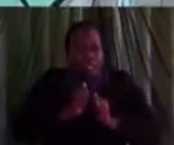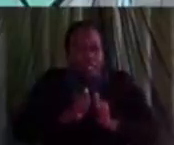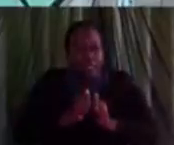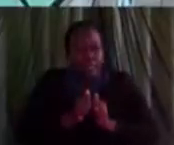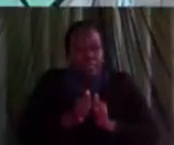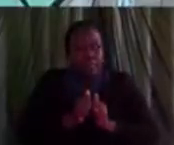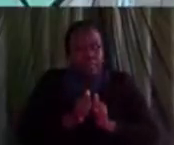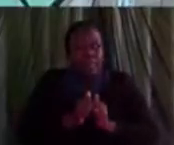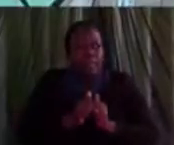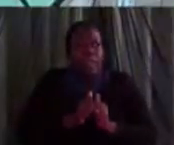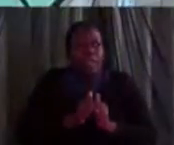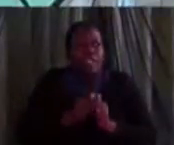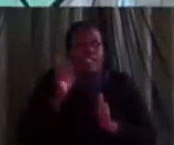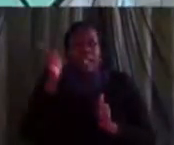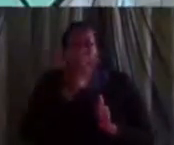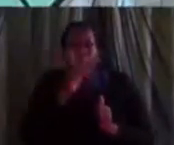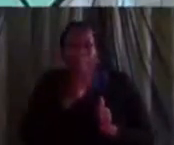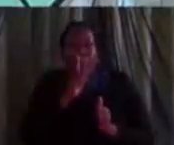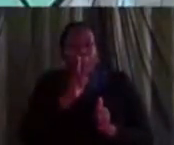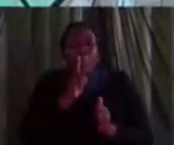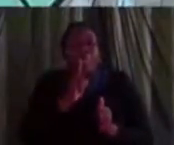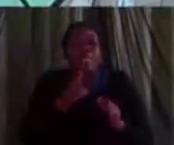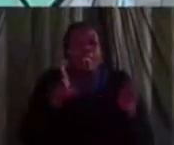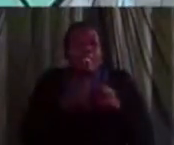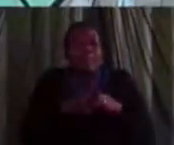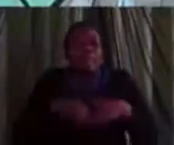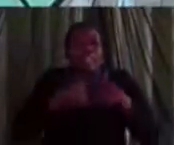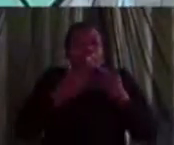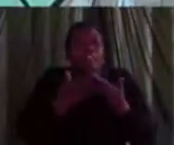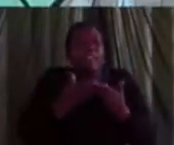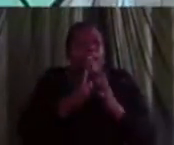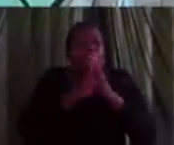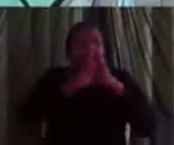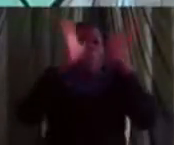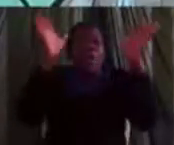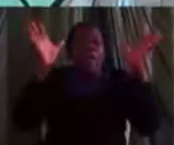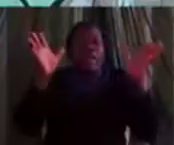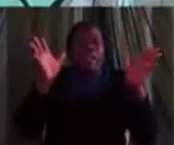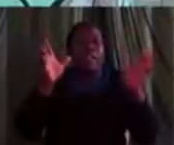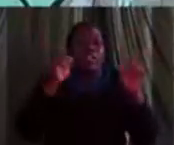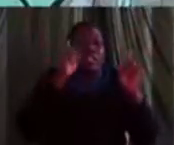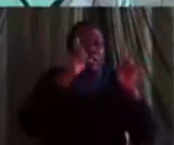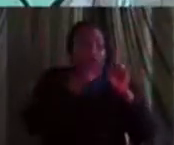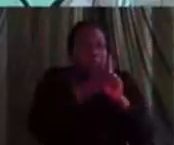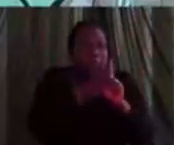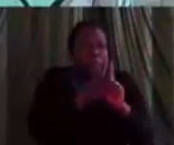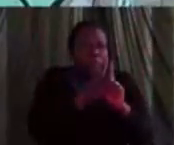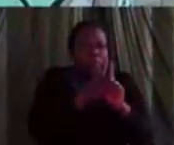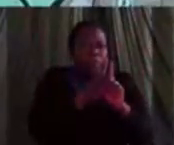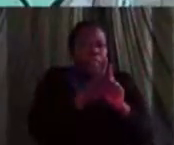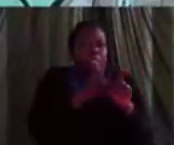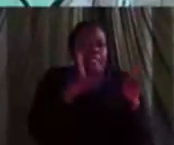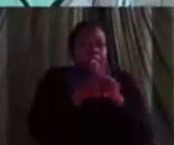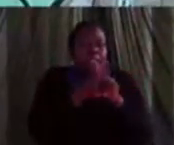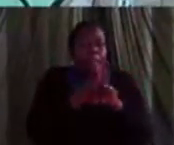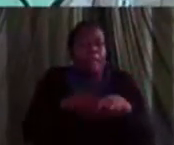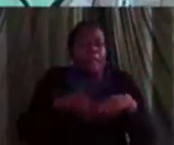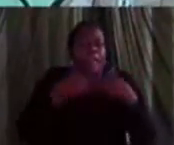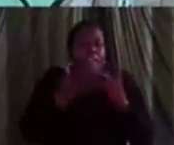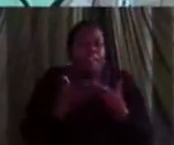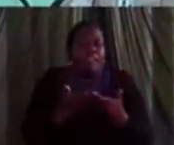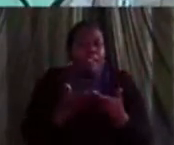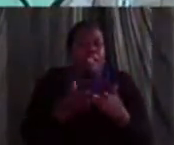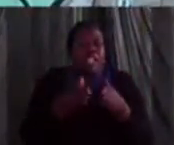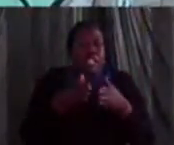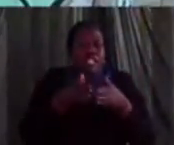been given a wide scope. We have included in it the meaning assigned to it in the Sexual